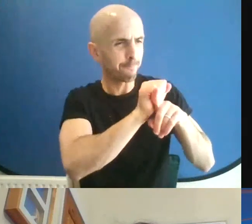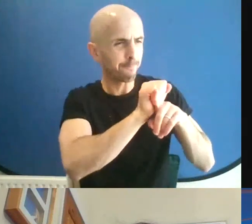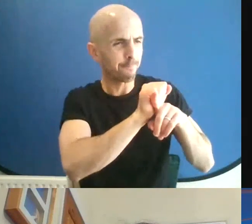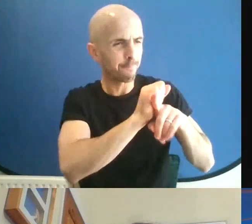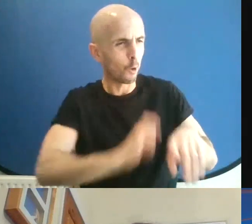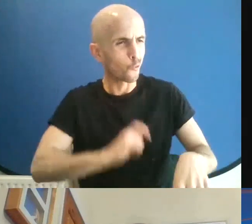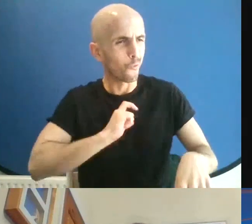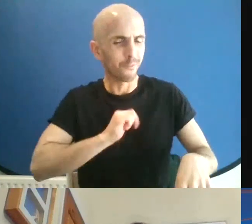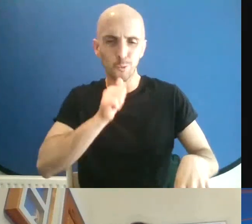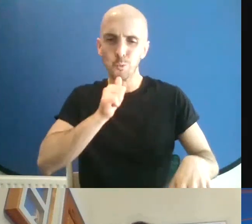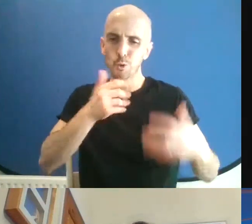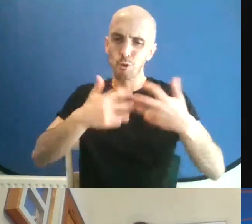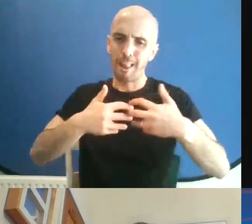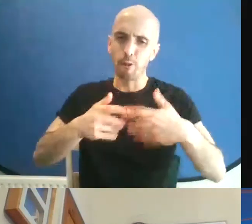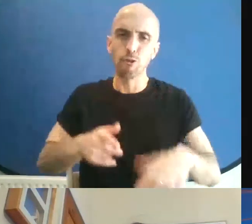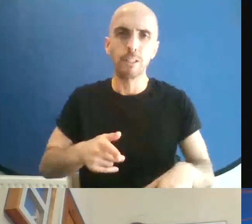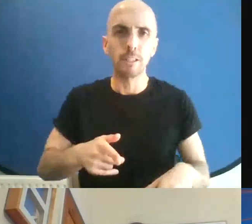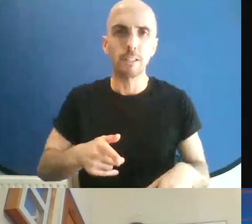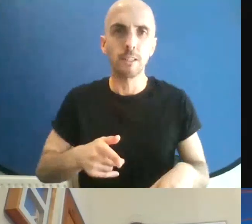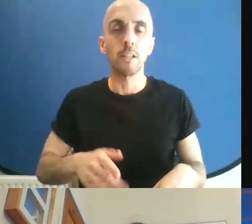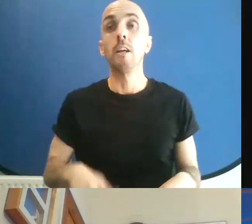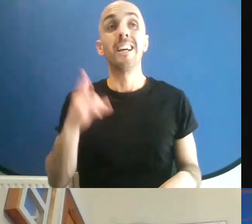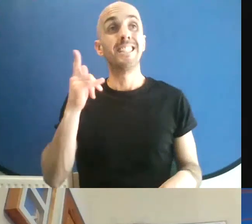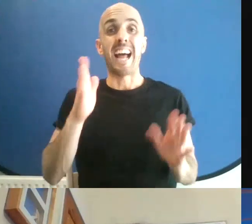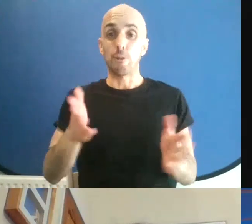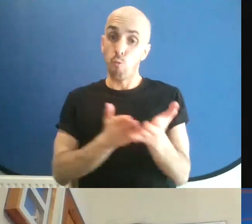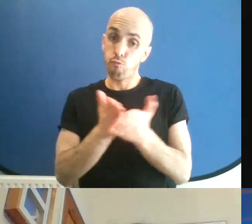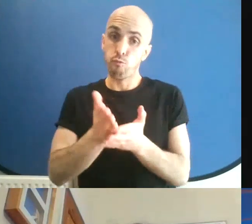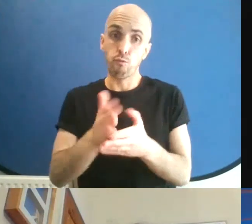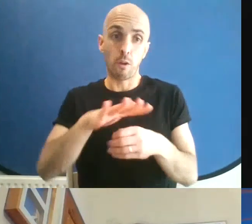about people being more creative. And